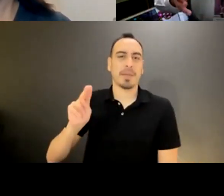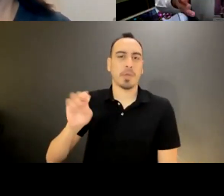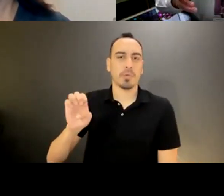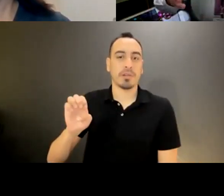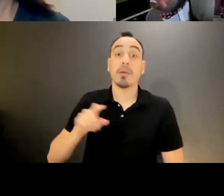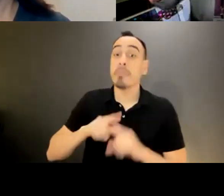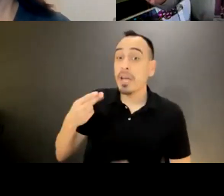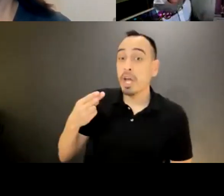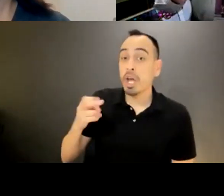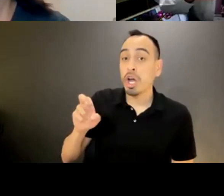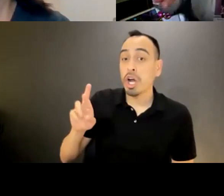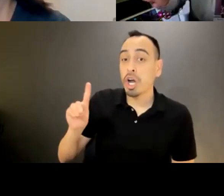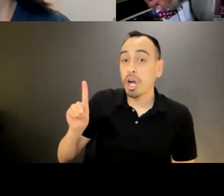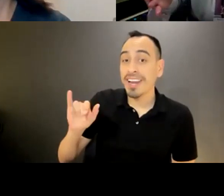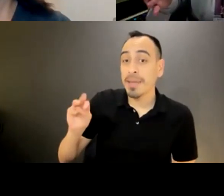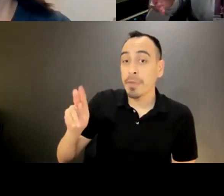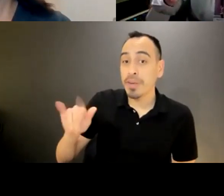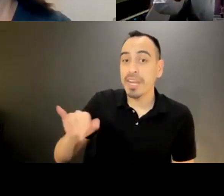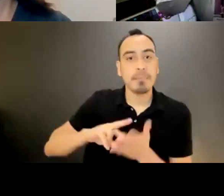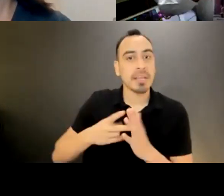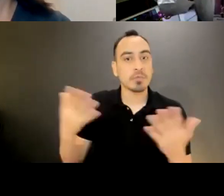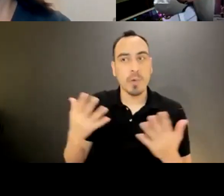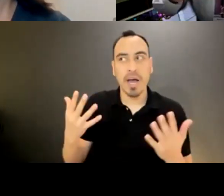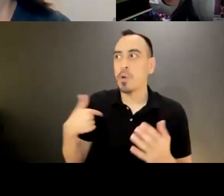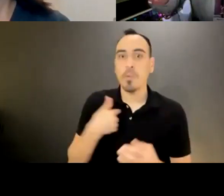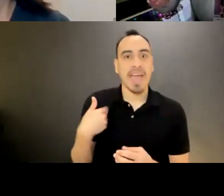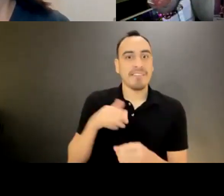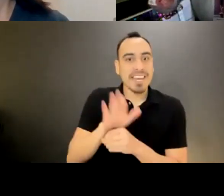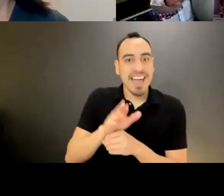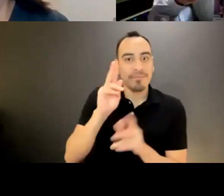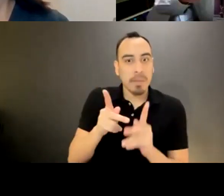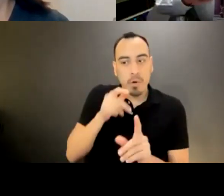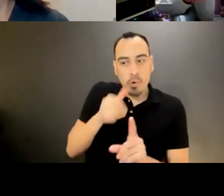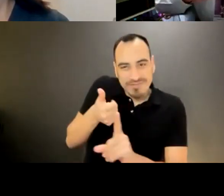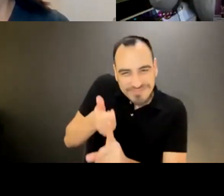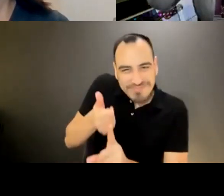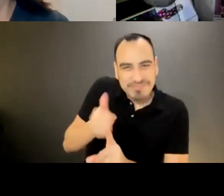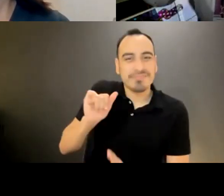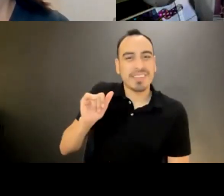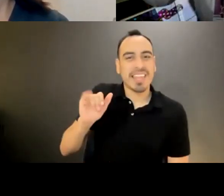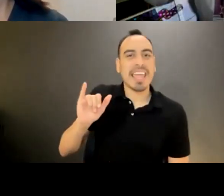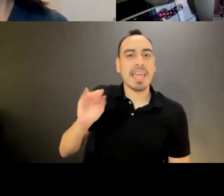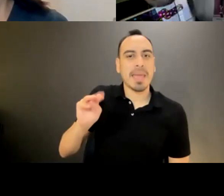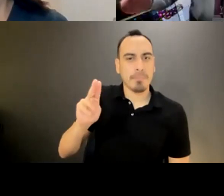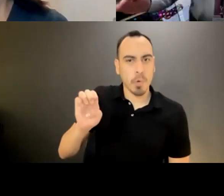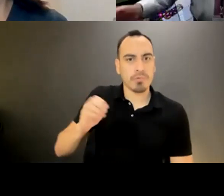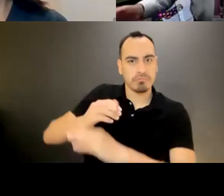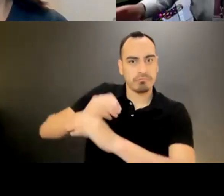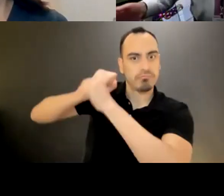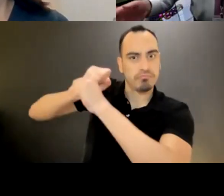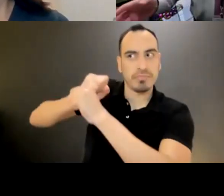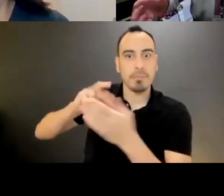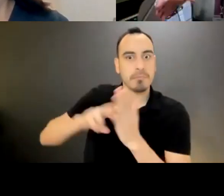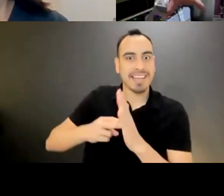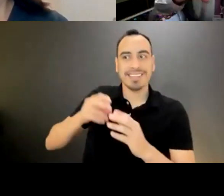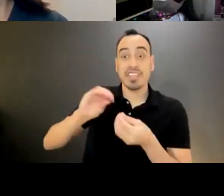in the population to just cut transmission so that those numbers can't go up, they have to